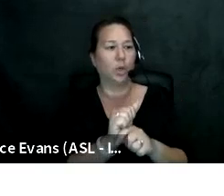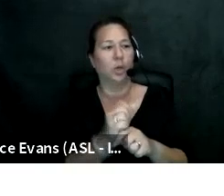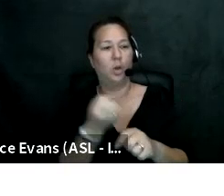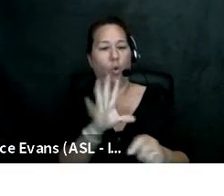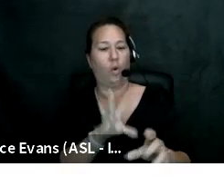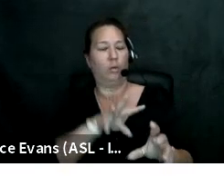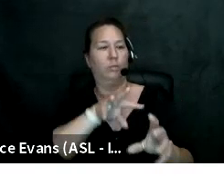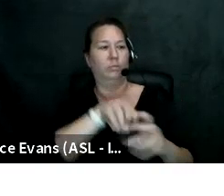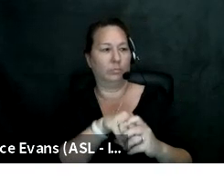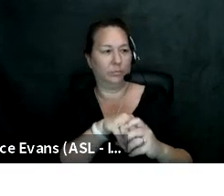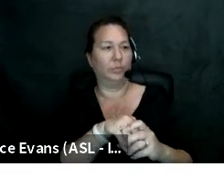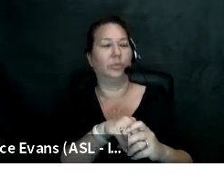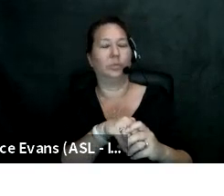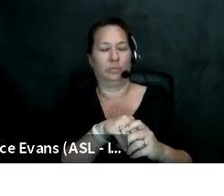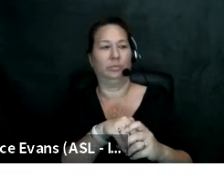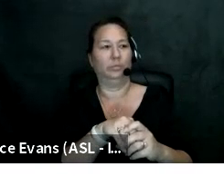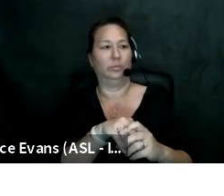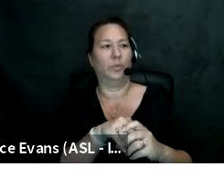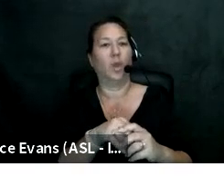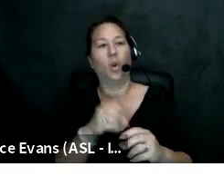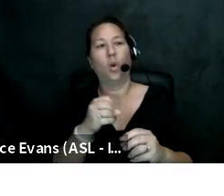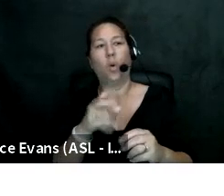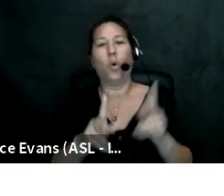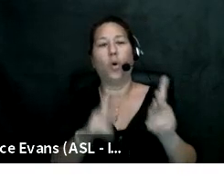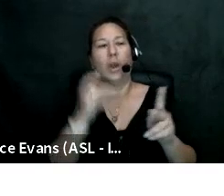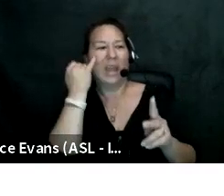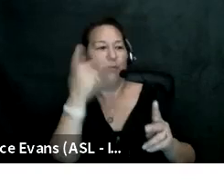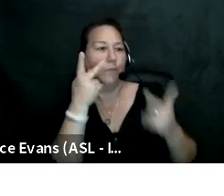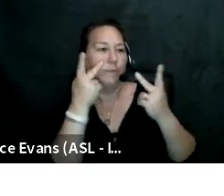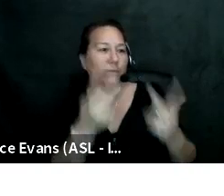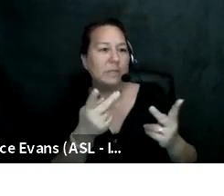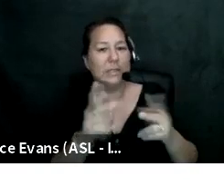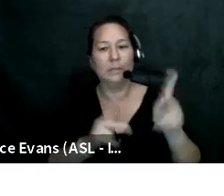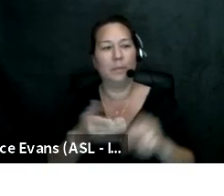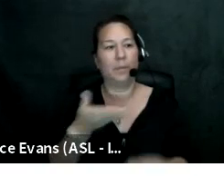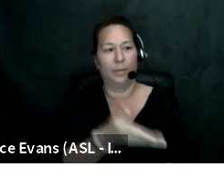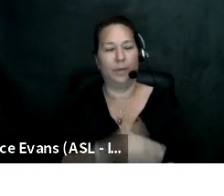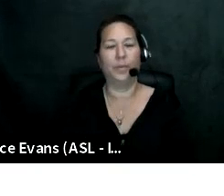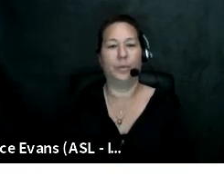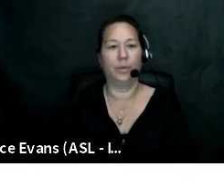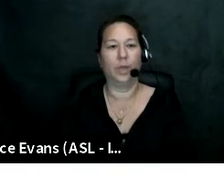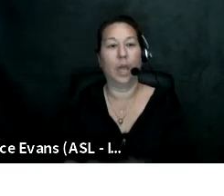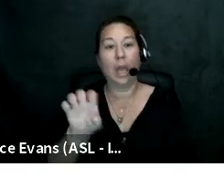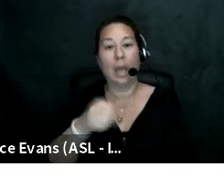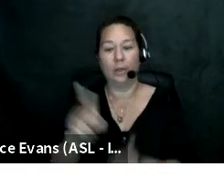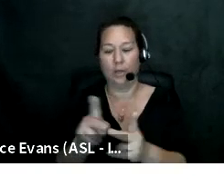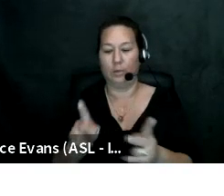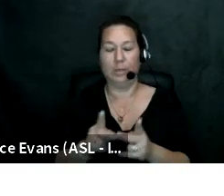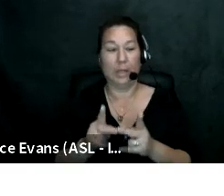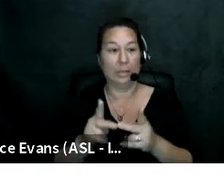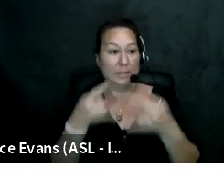settings visiting or being a participant. Other settings where masks are required include